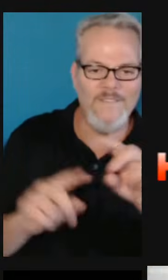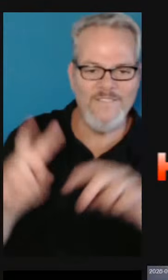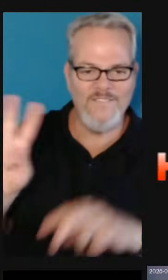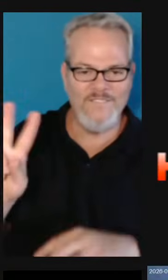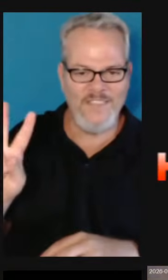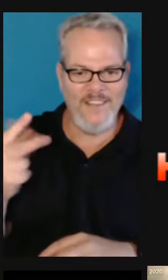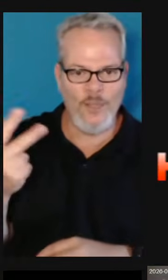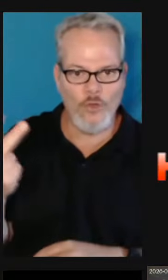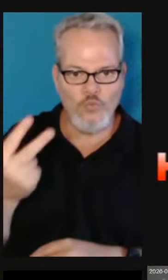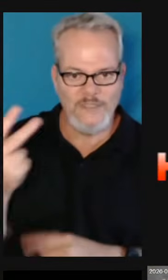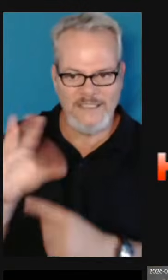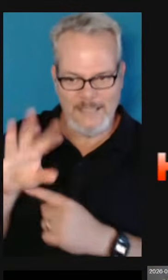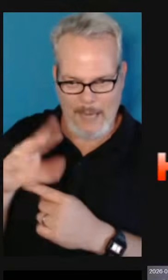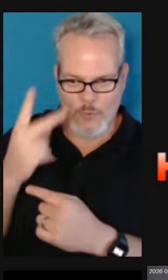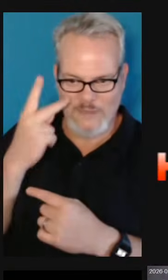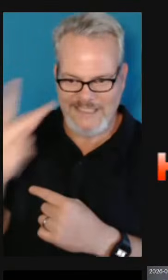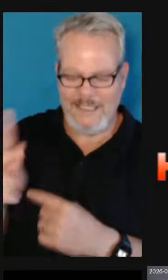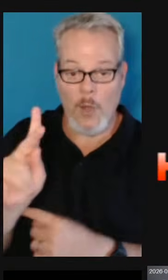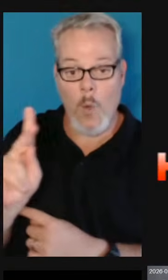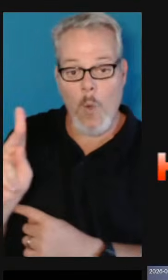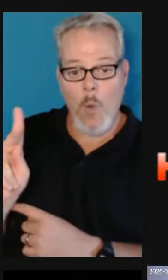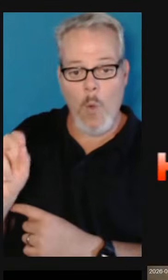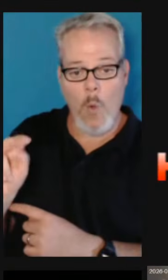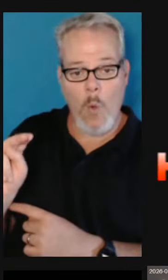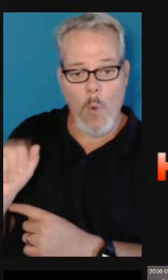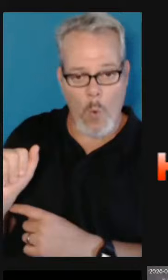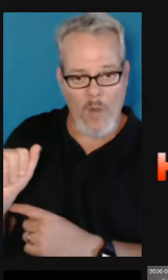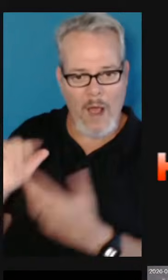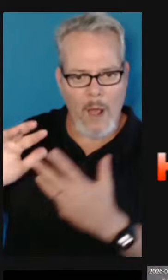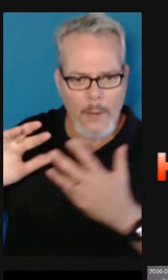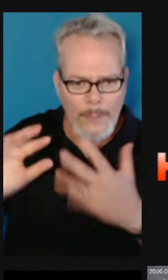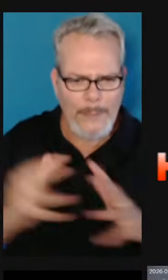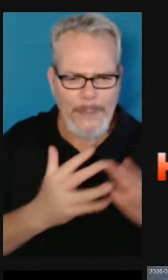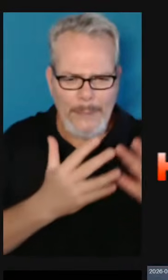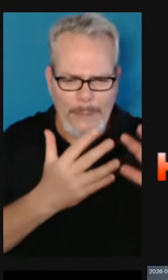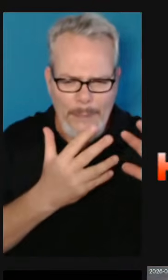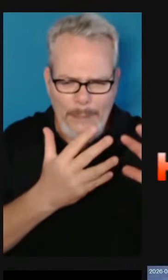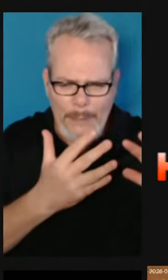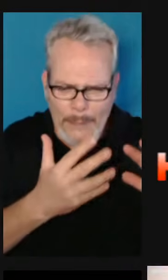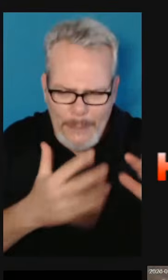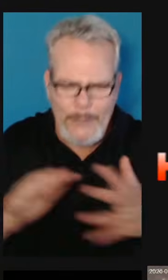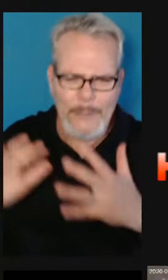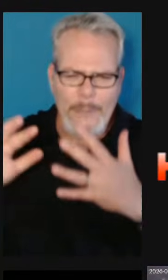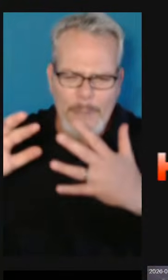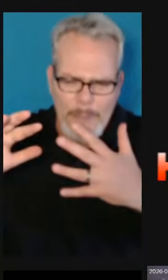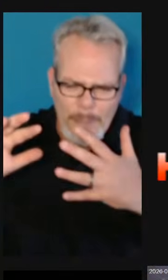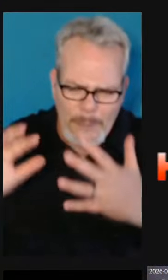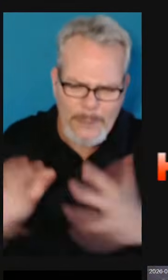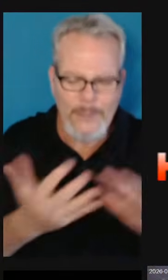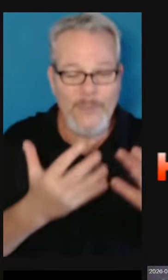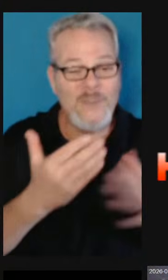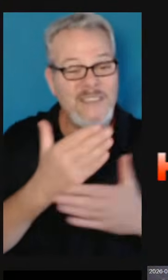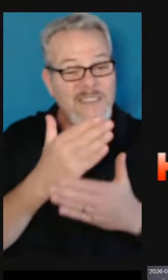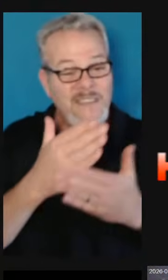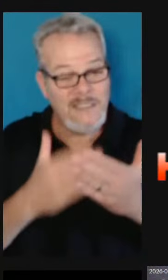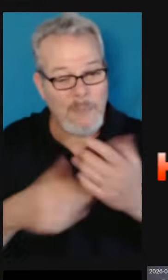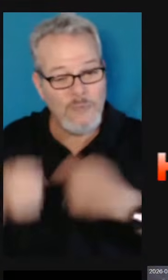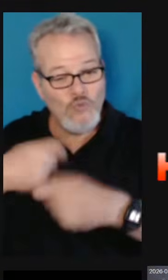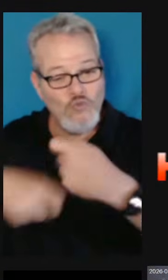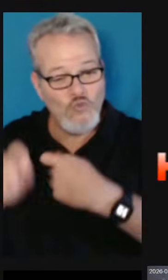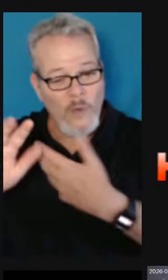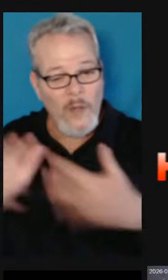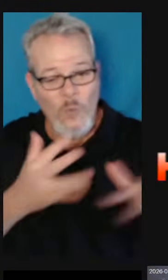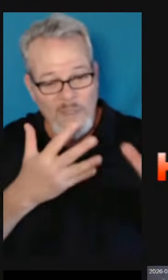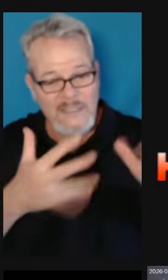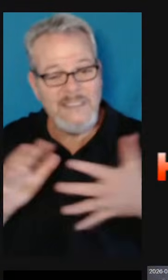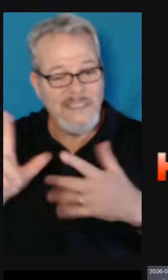blowing, Kona winds. Trade winds are more this way. So you're seeing more Kona winds, but some trade winds over the past week here.